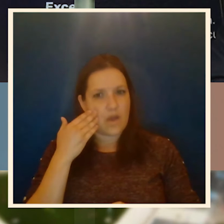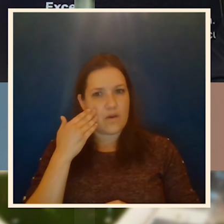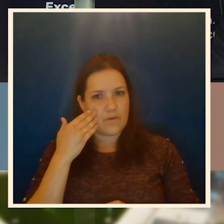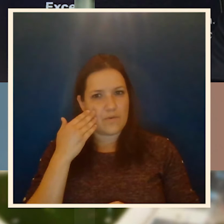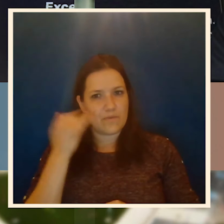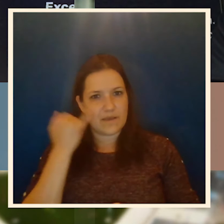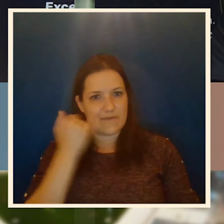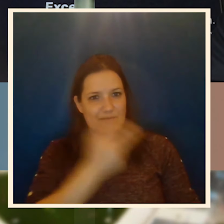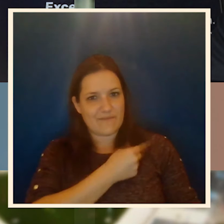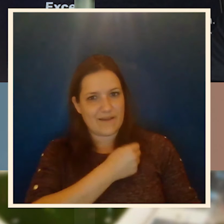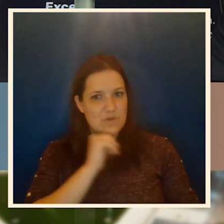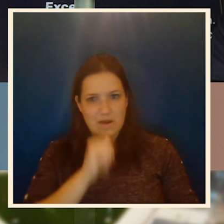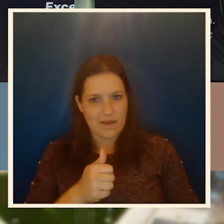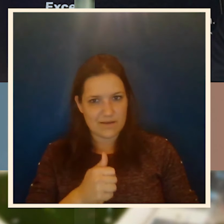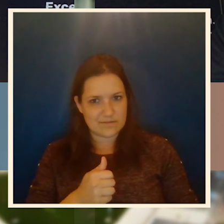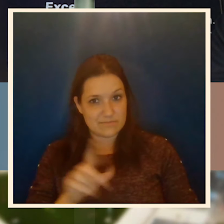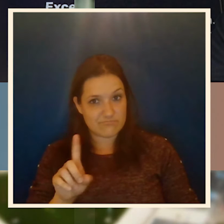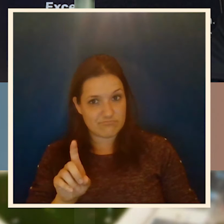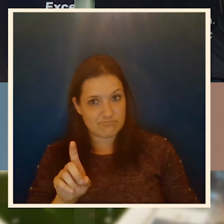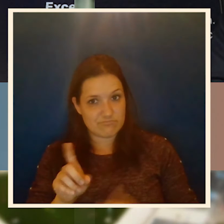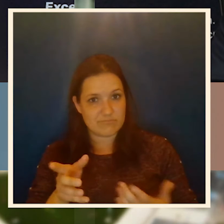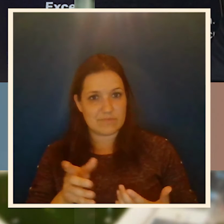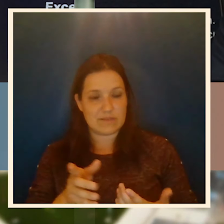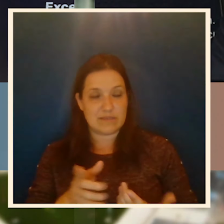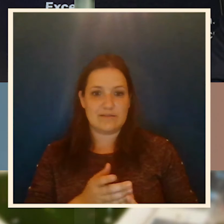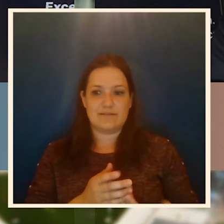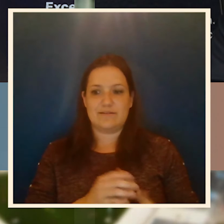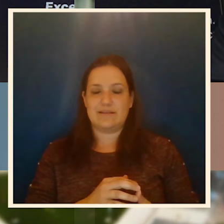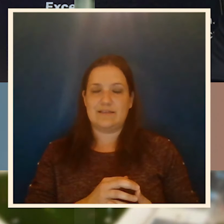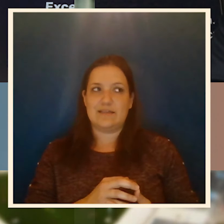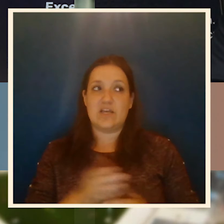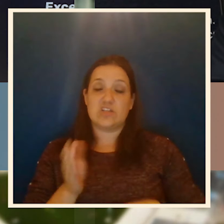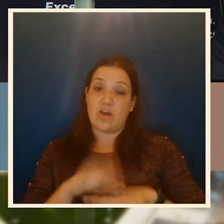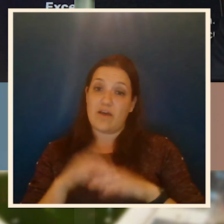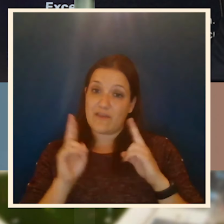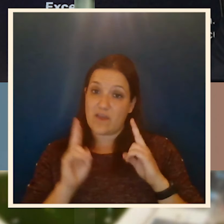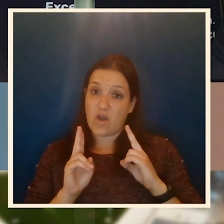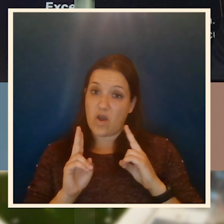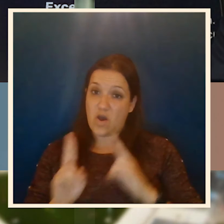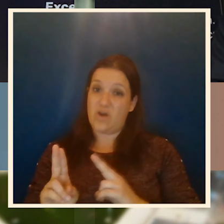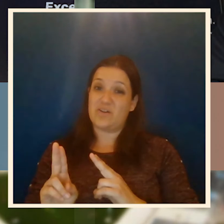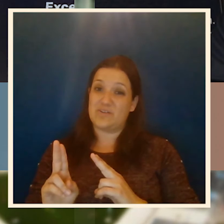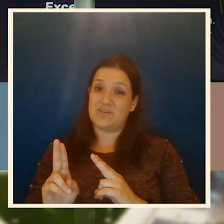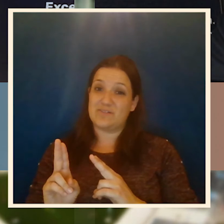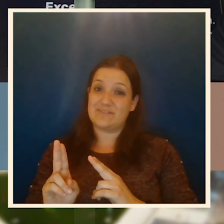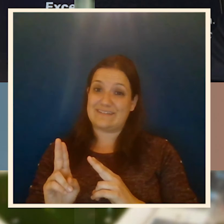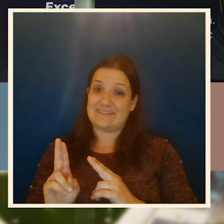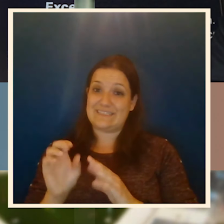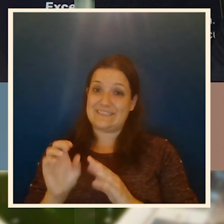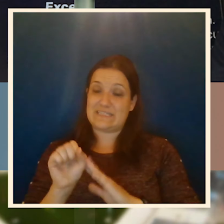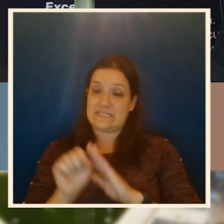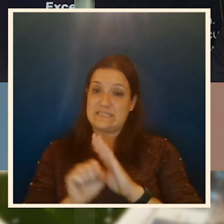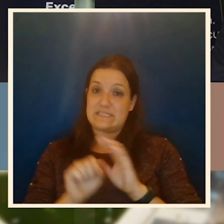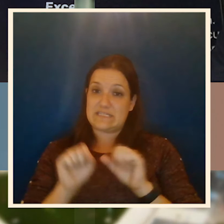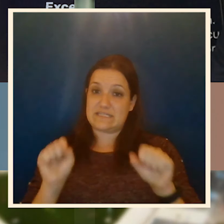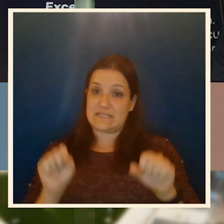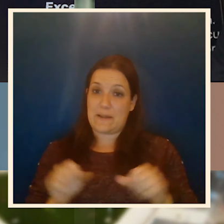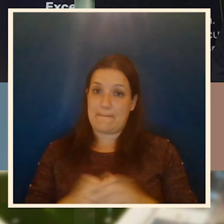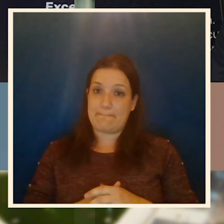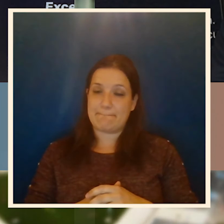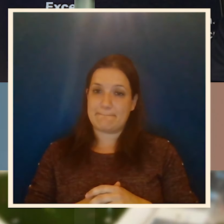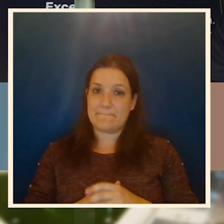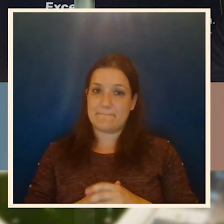But I think the thing that's real confusing is, well, how do we know when somebody's vaccinated or not vaccinated? And it's pretty much